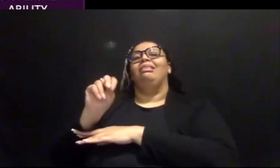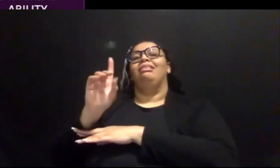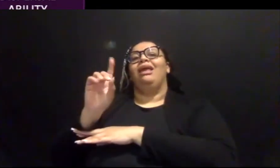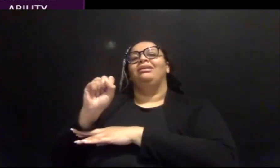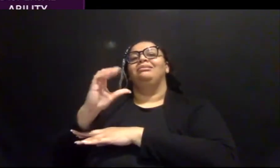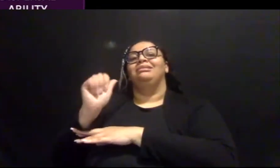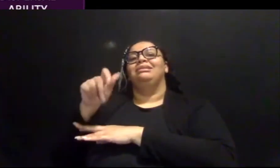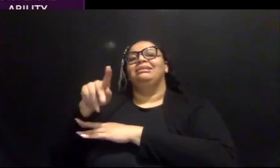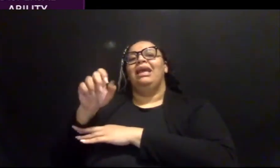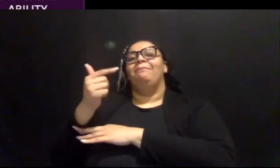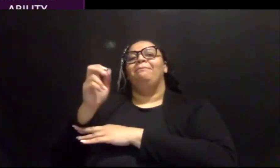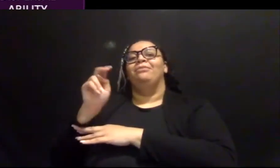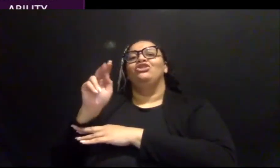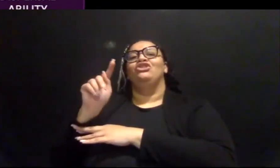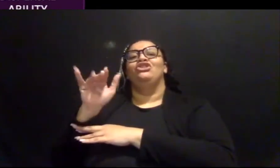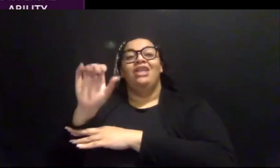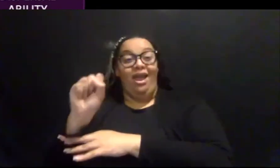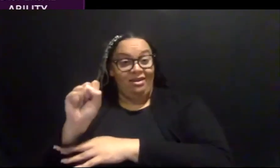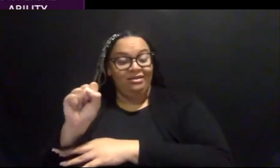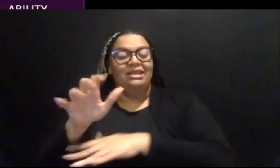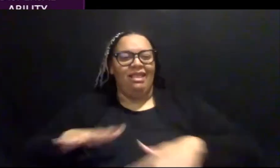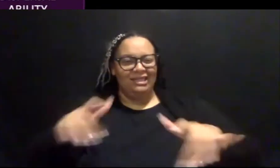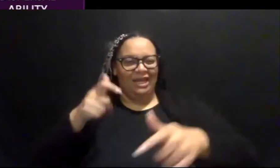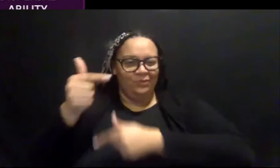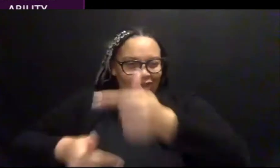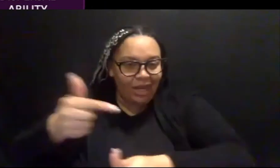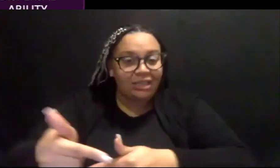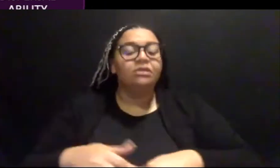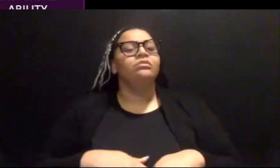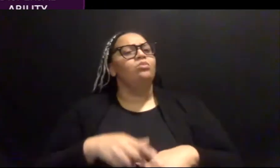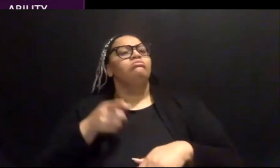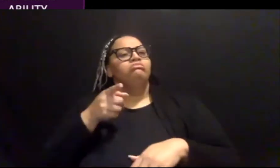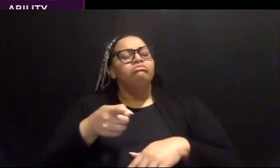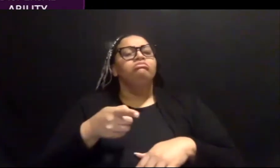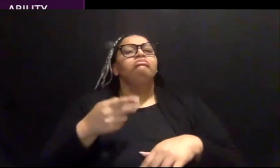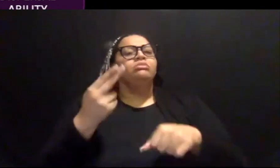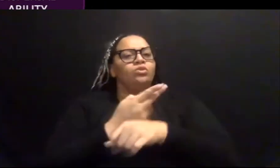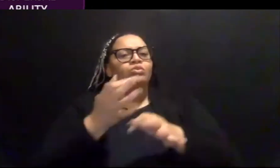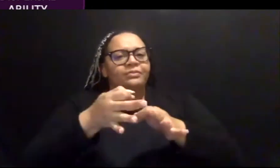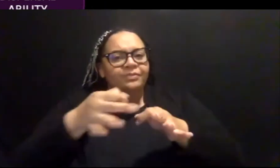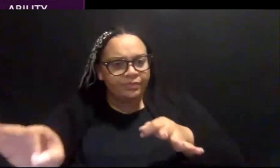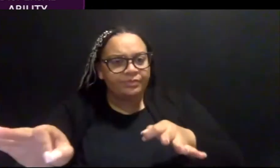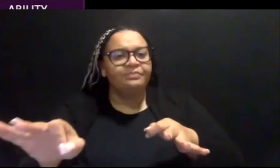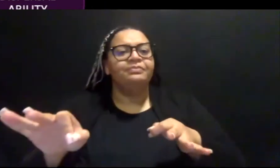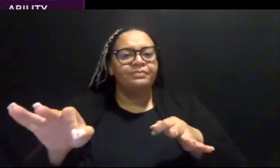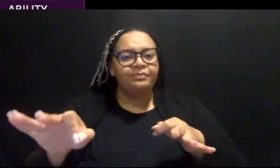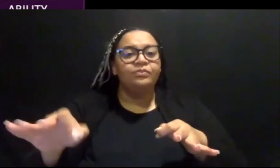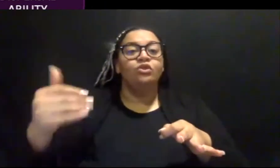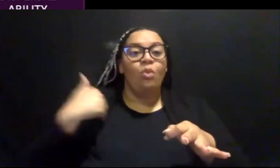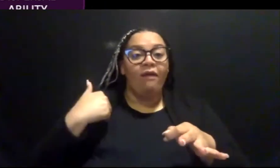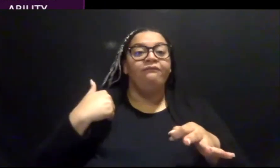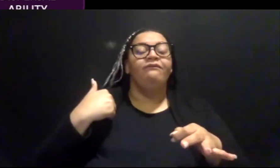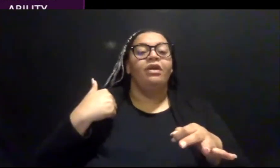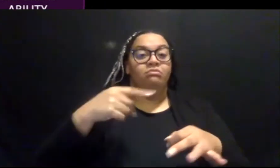really amazing field that combines population genetics that I just described, along with landscape ecology and spatial